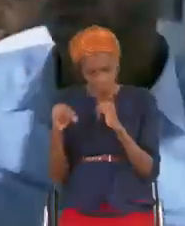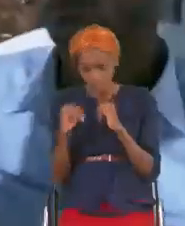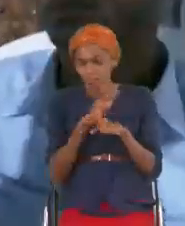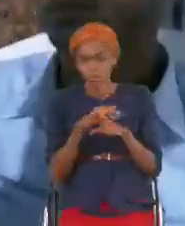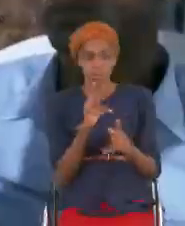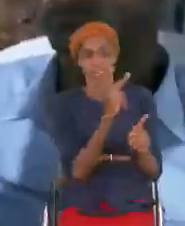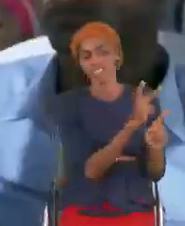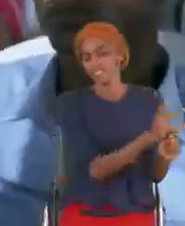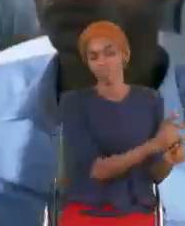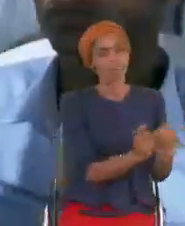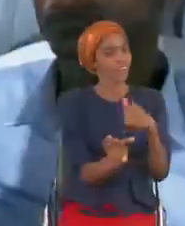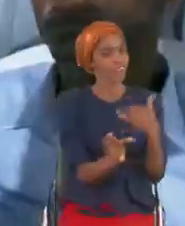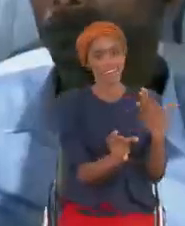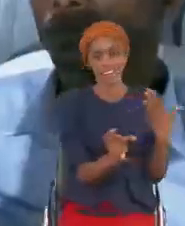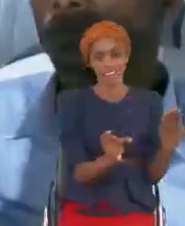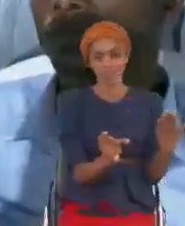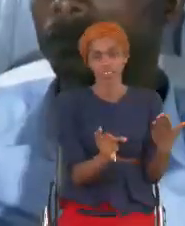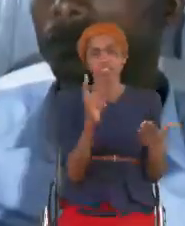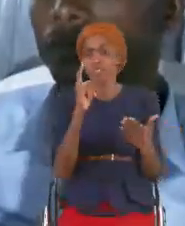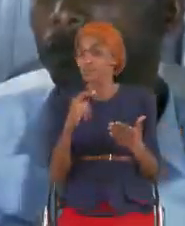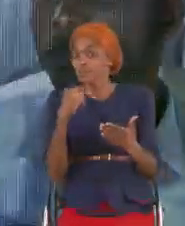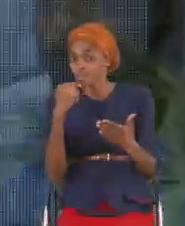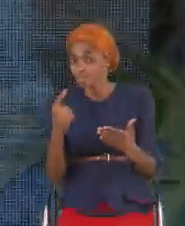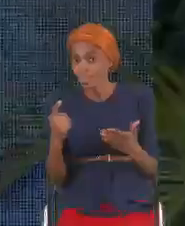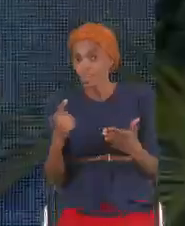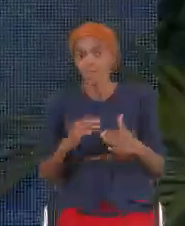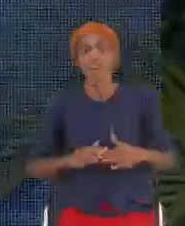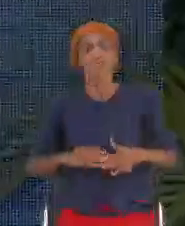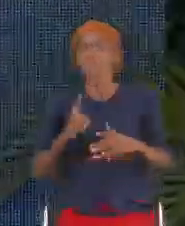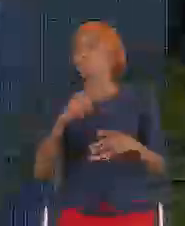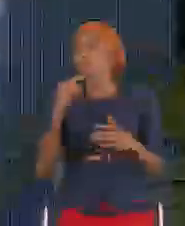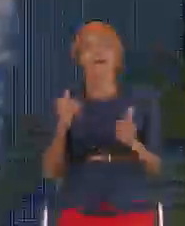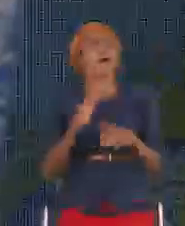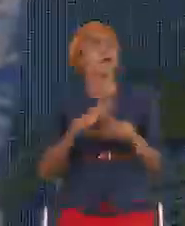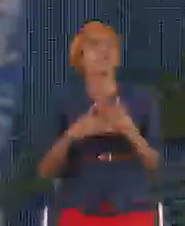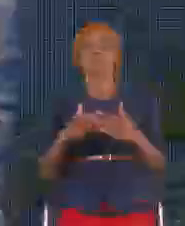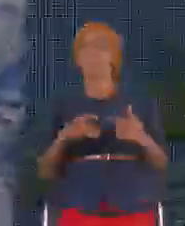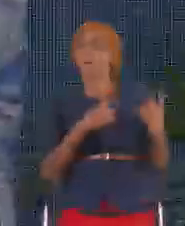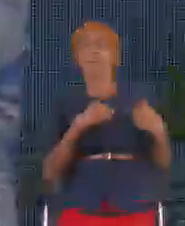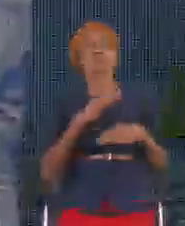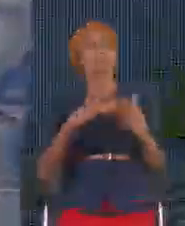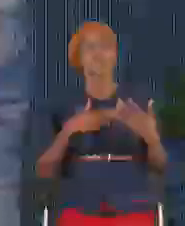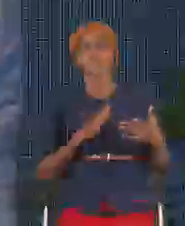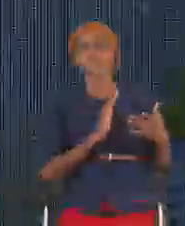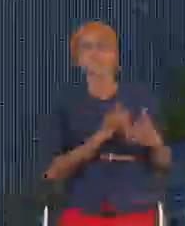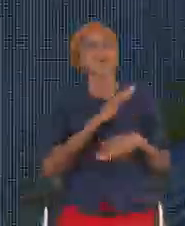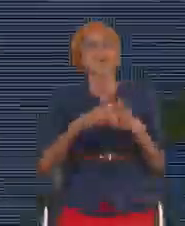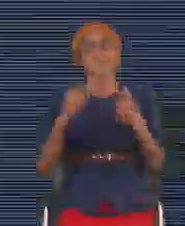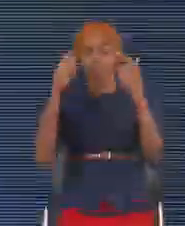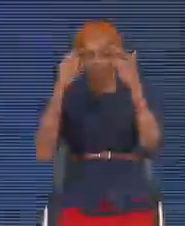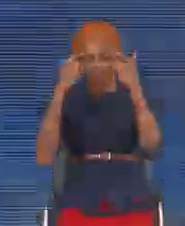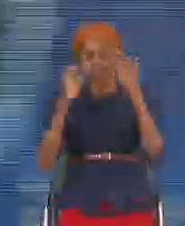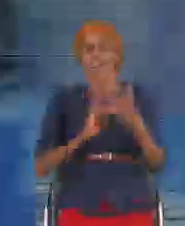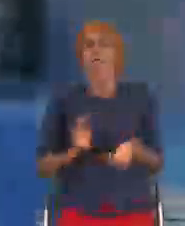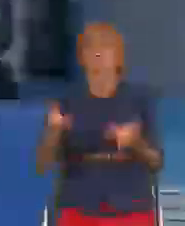reserve anything. You say, all my heart, all my soul, all my mind, I come unto you. And